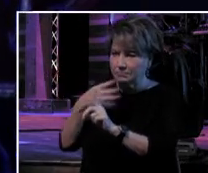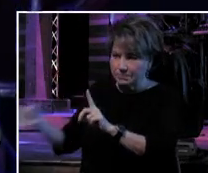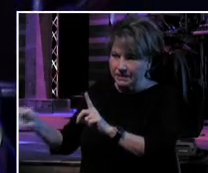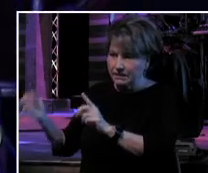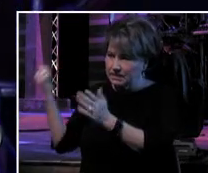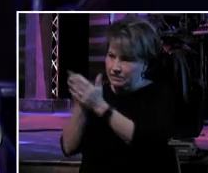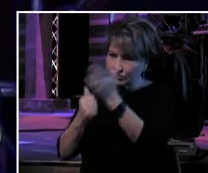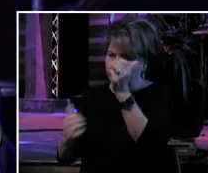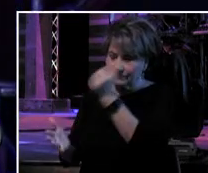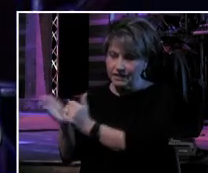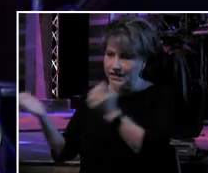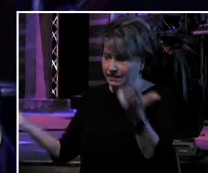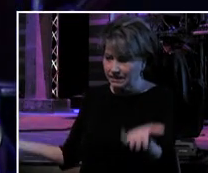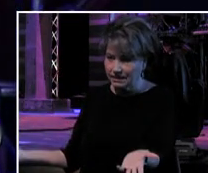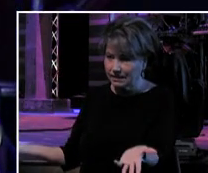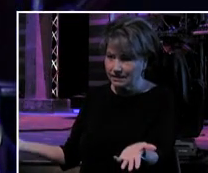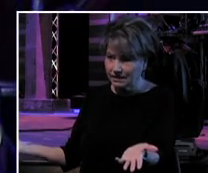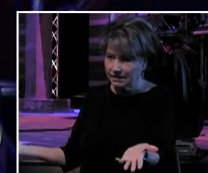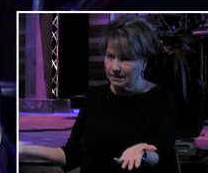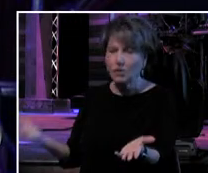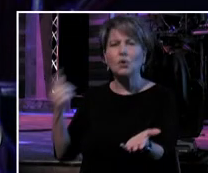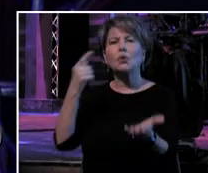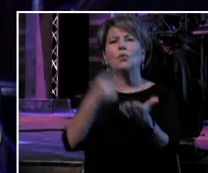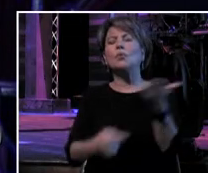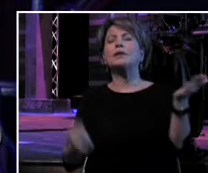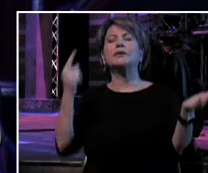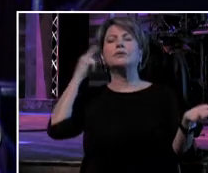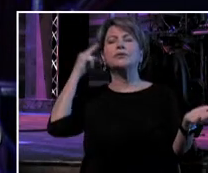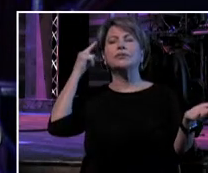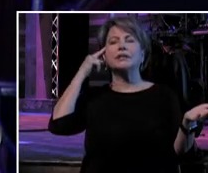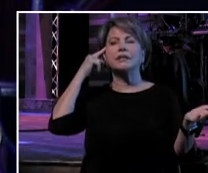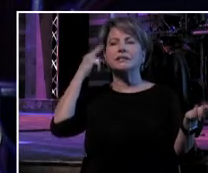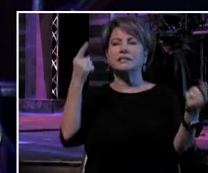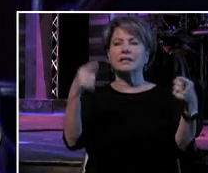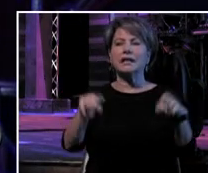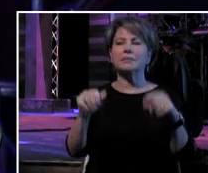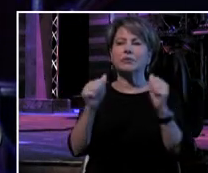to a cross, what do you think the direction of every